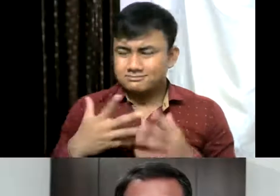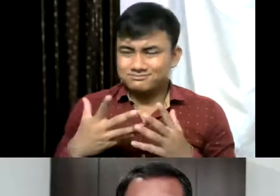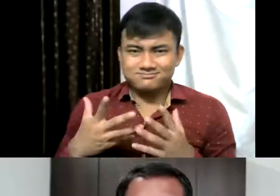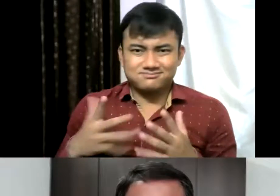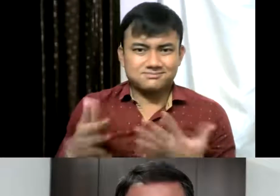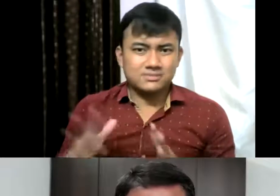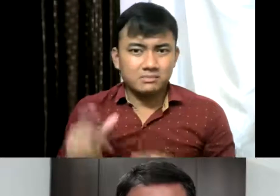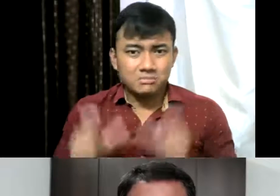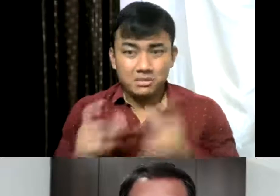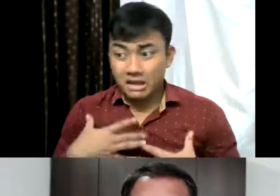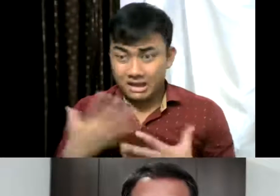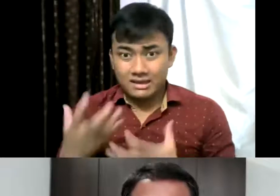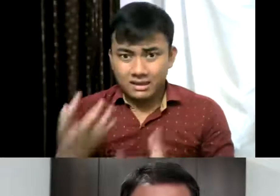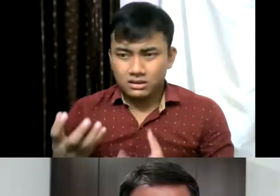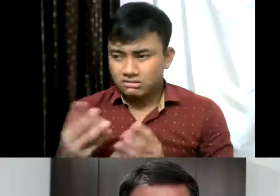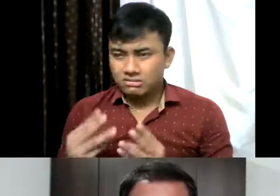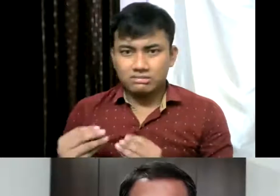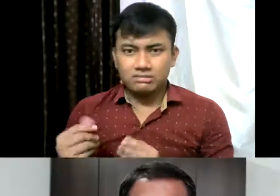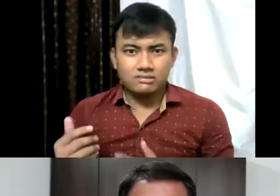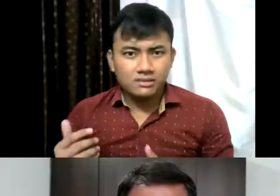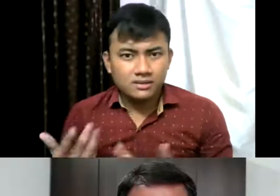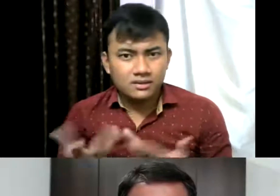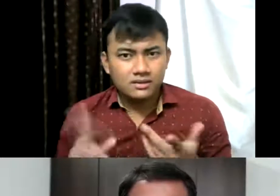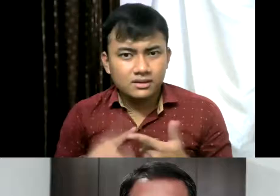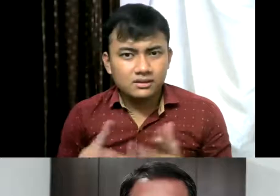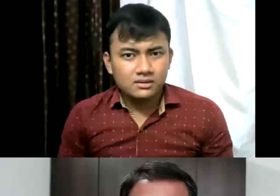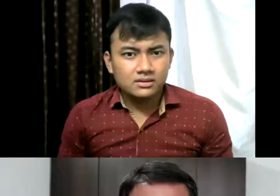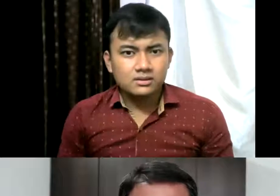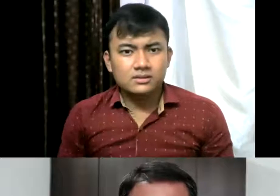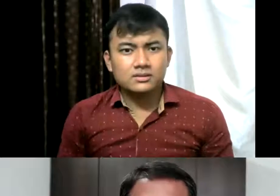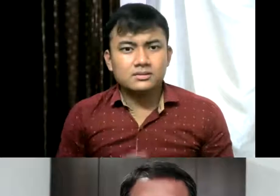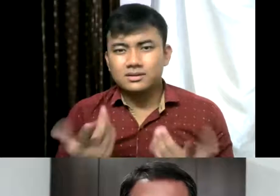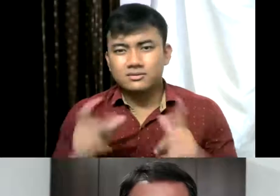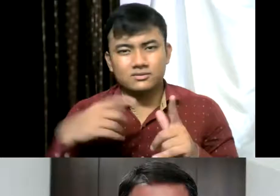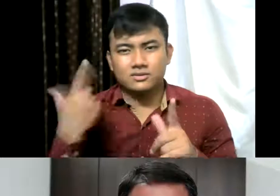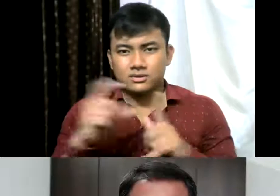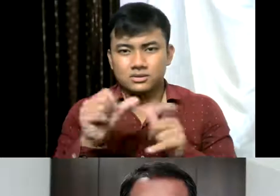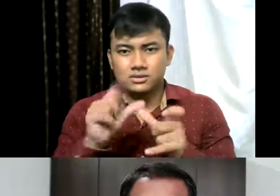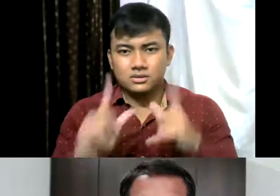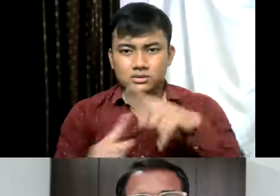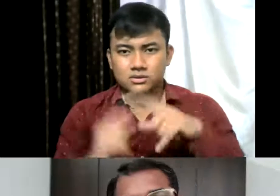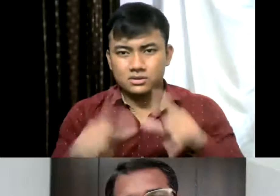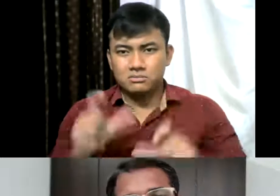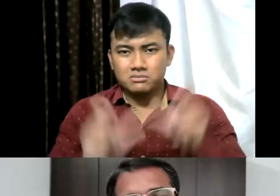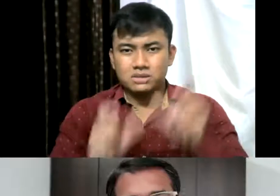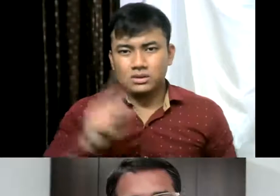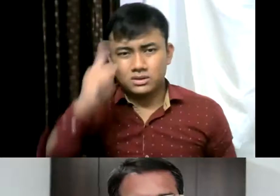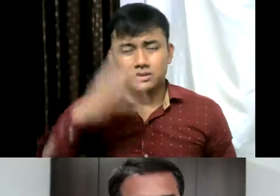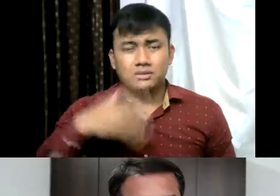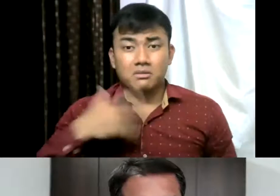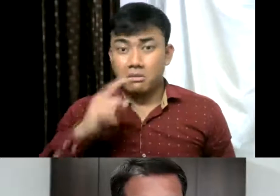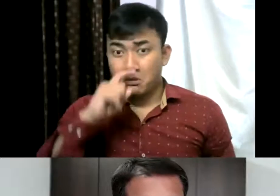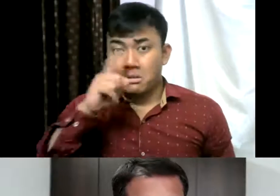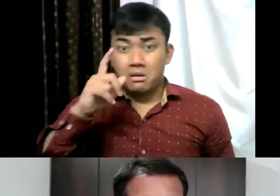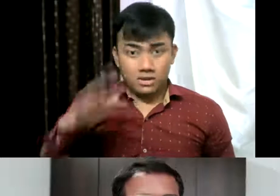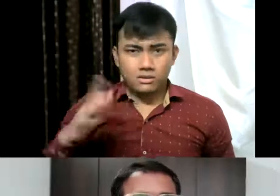desires suffocated because of you, etc., etc., etc. But as Dalits, we are very nonchalant now. We are very proud, and we don't care about